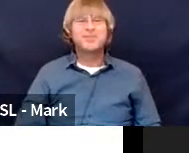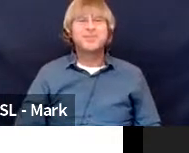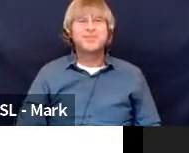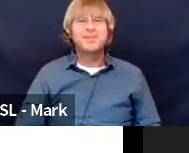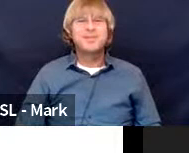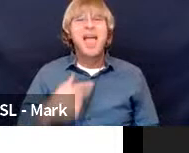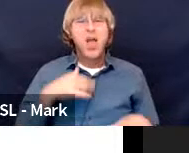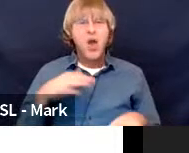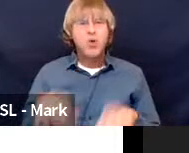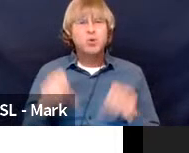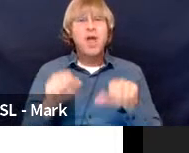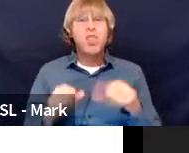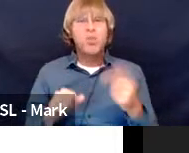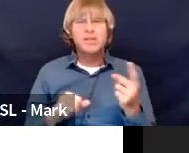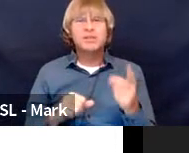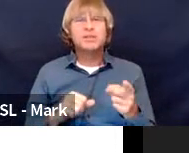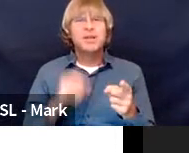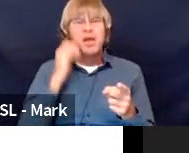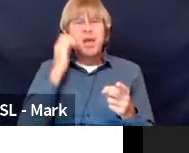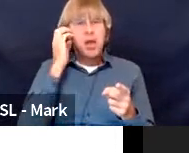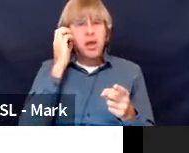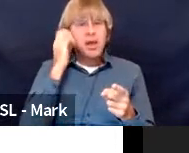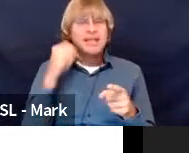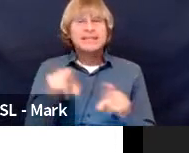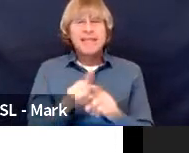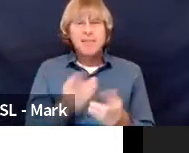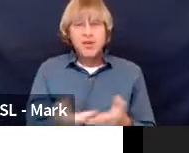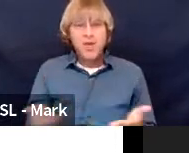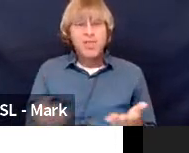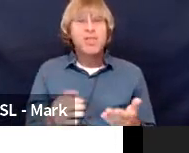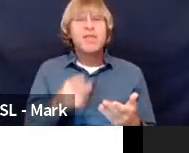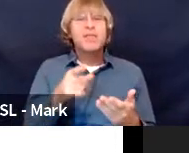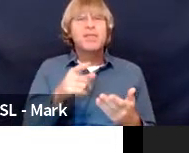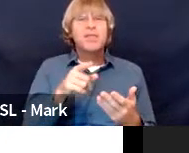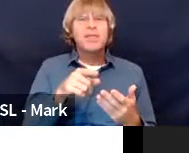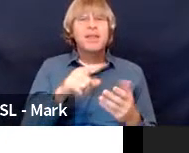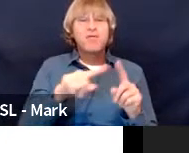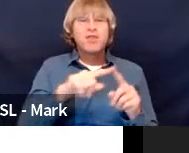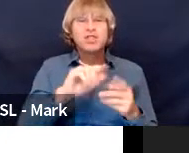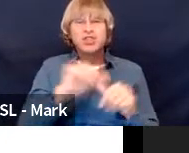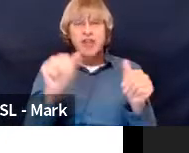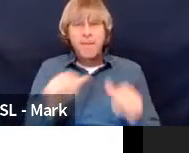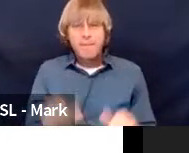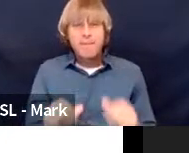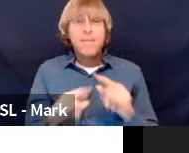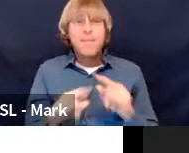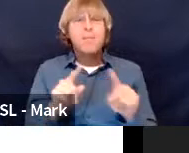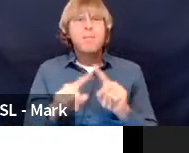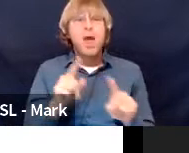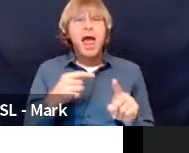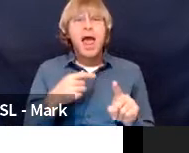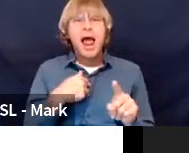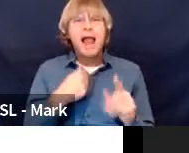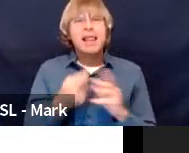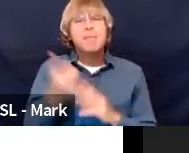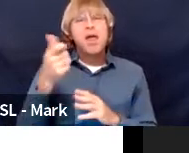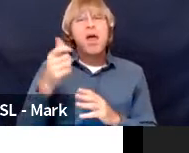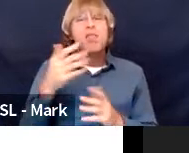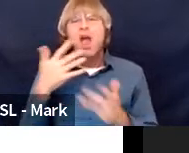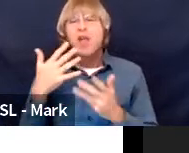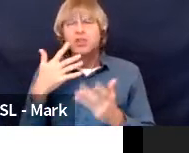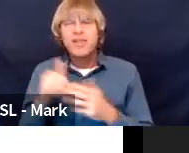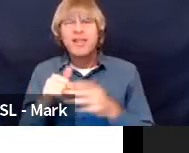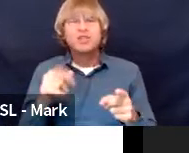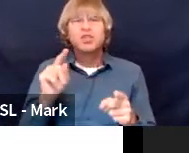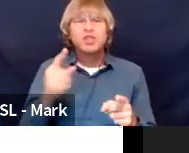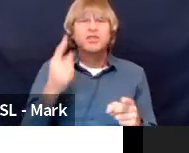I hosted one where, again, same materials, the patterns. The only thing is I eliminated all the other colors. This